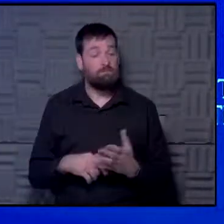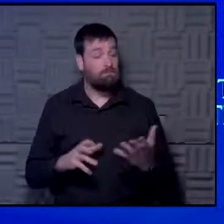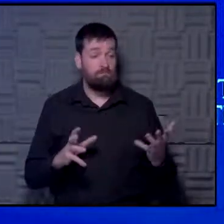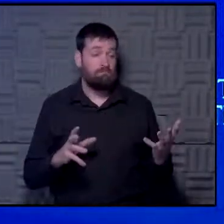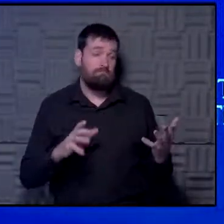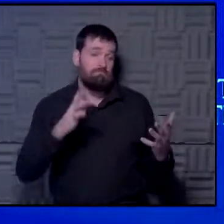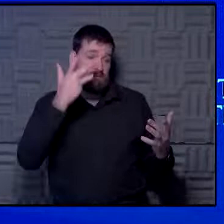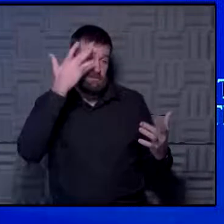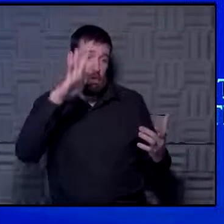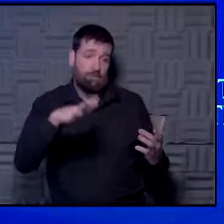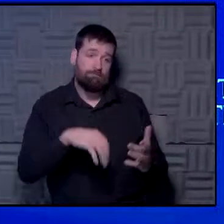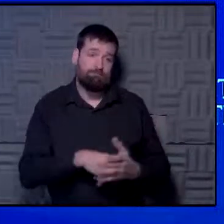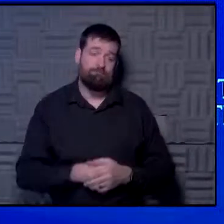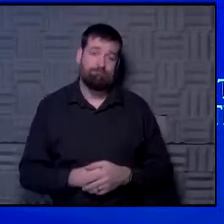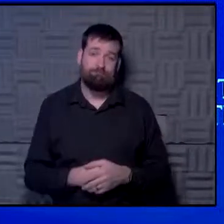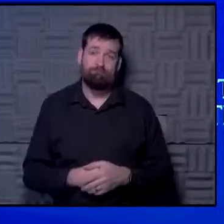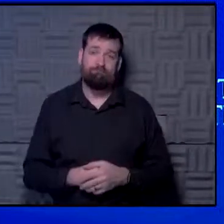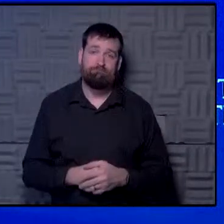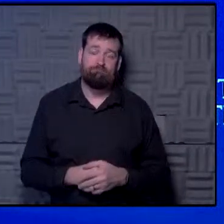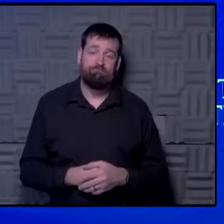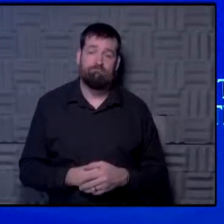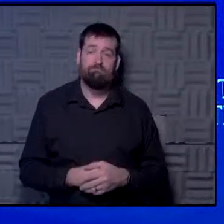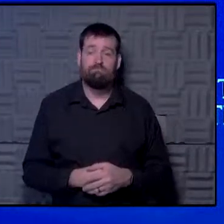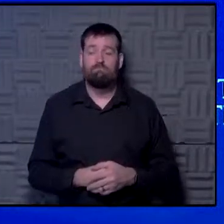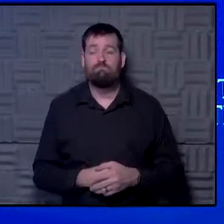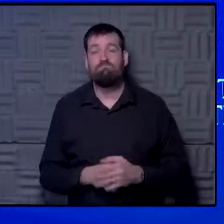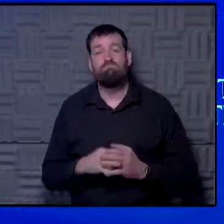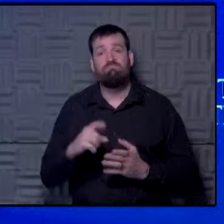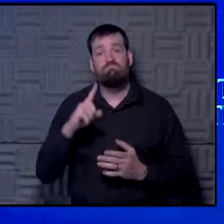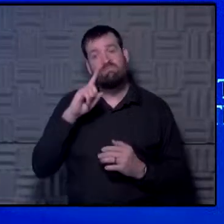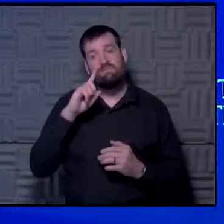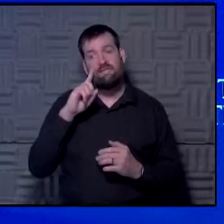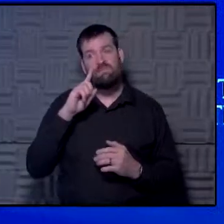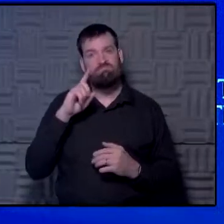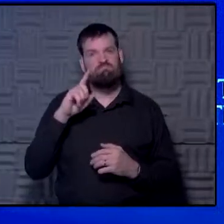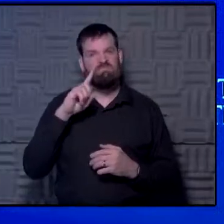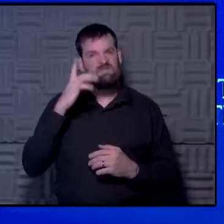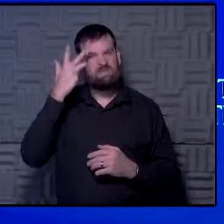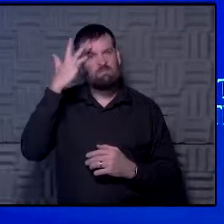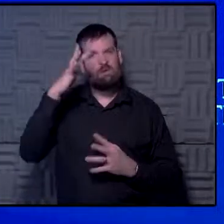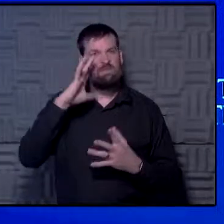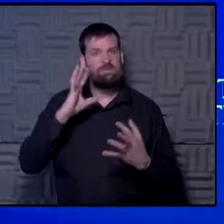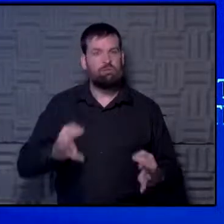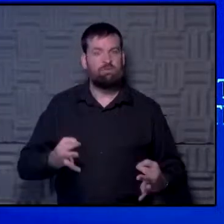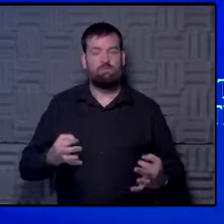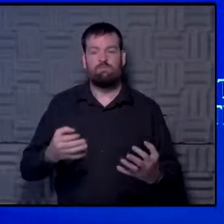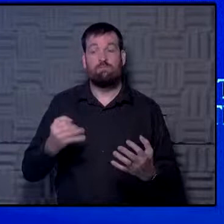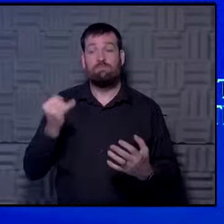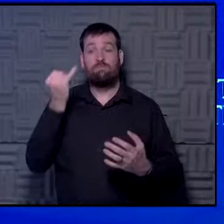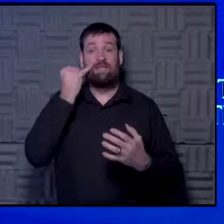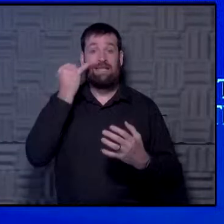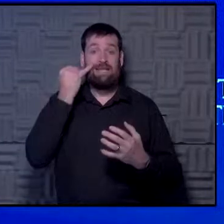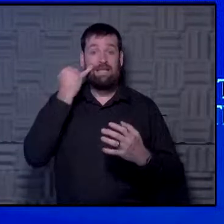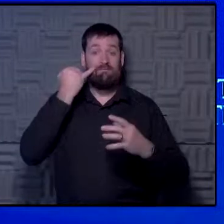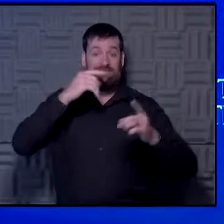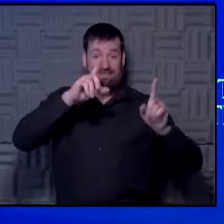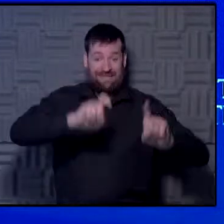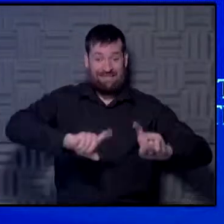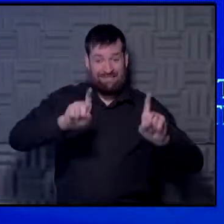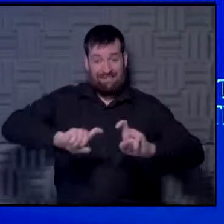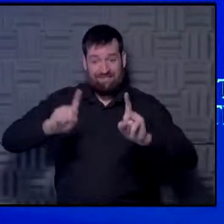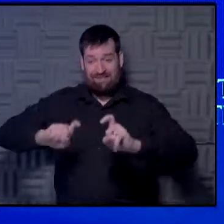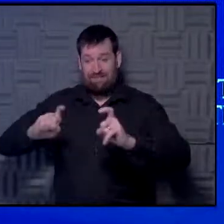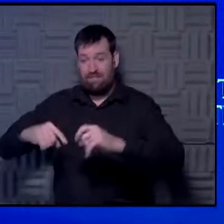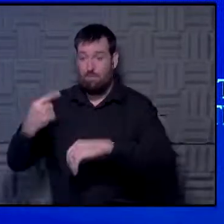she's pretty smart, and I think probably is making a wise choice. I mean, if there was a way to get everybody tested the day